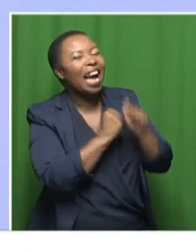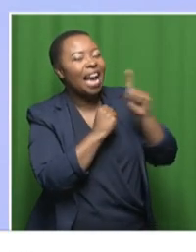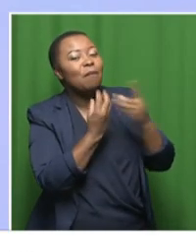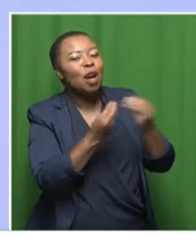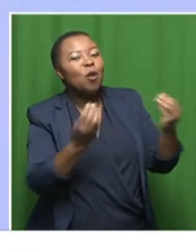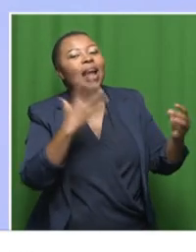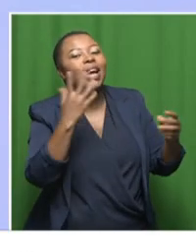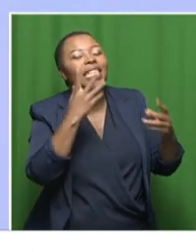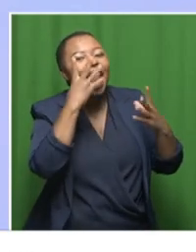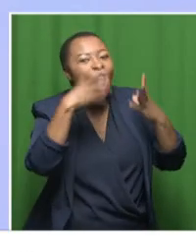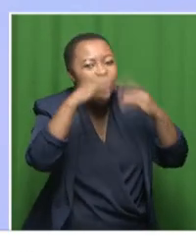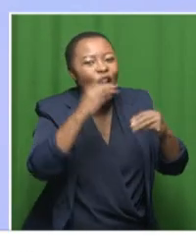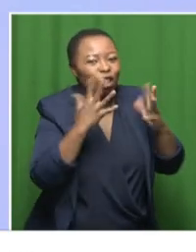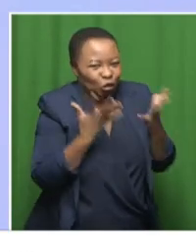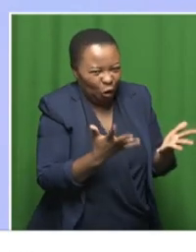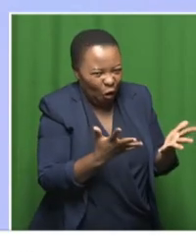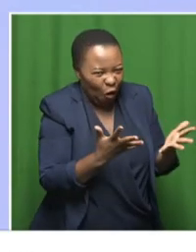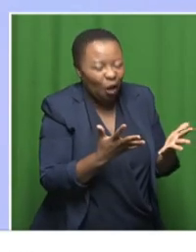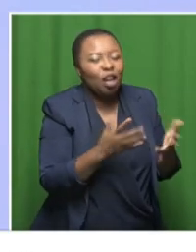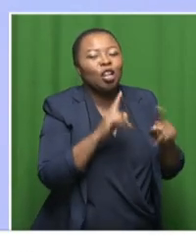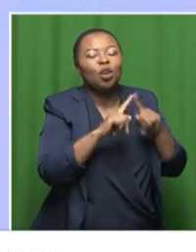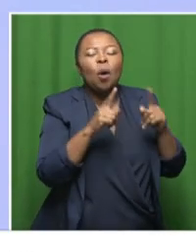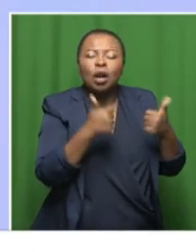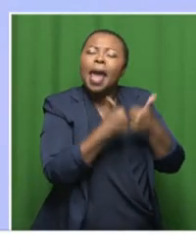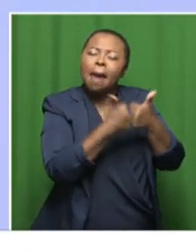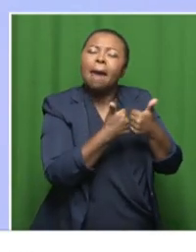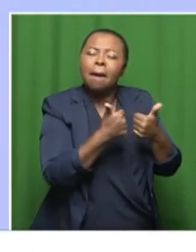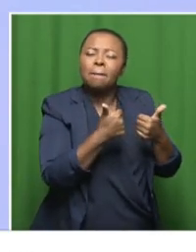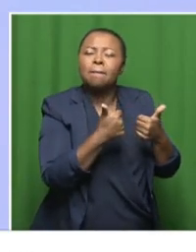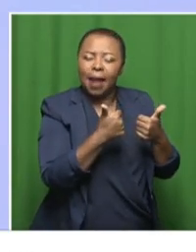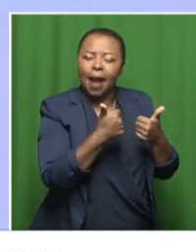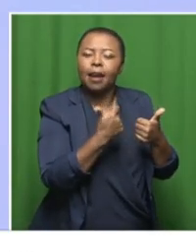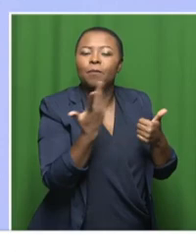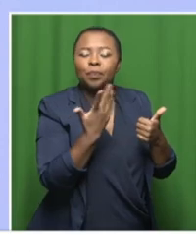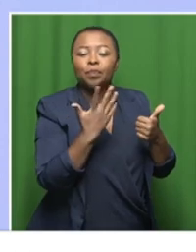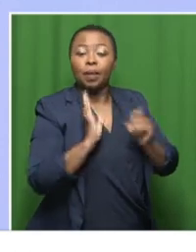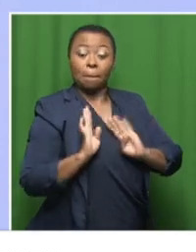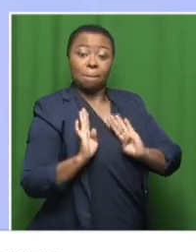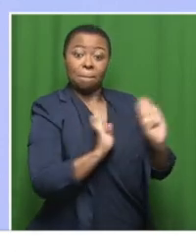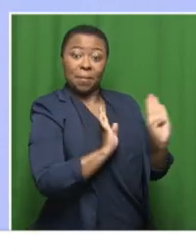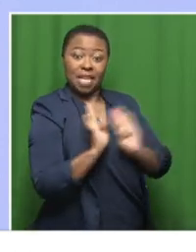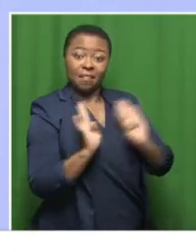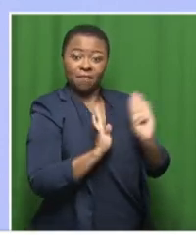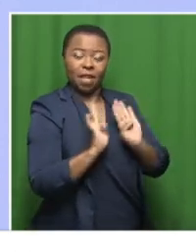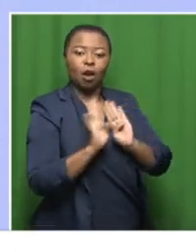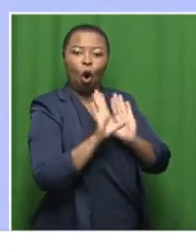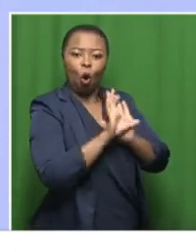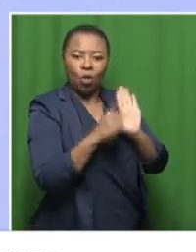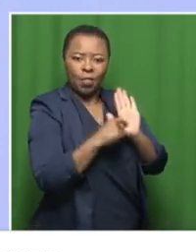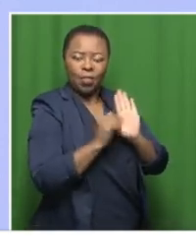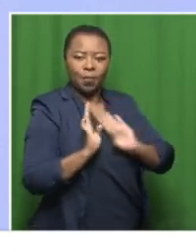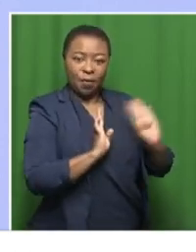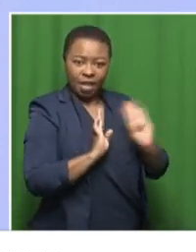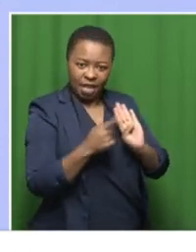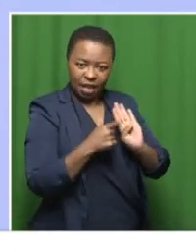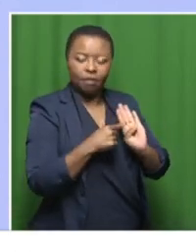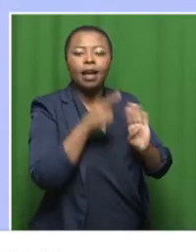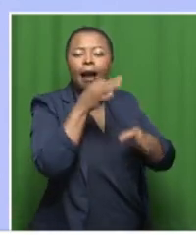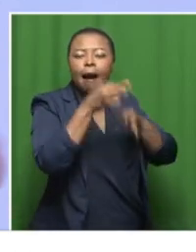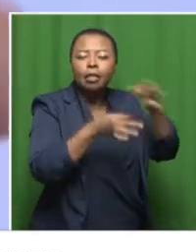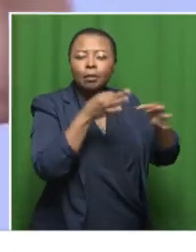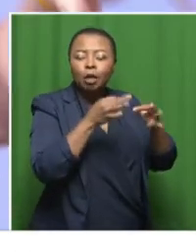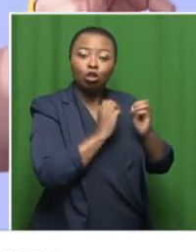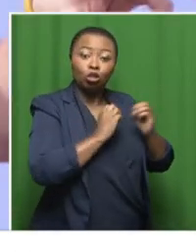do it within the games. Every little thing of the code of conduct gets explained within the show, within telling the